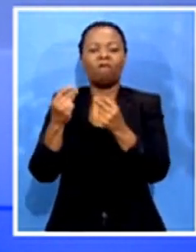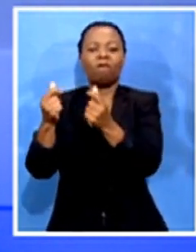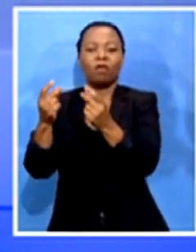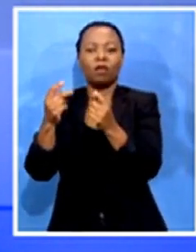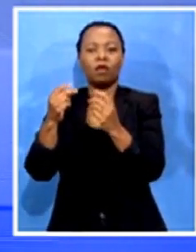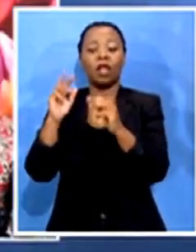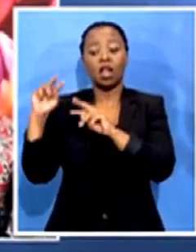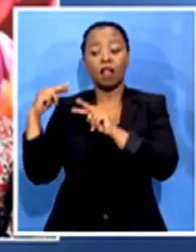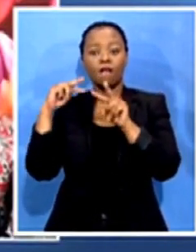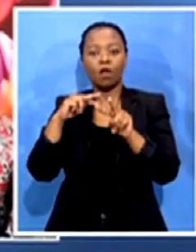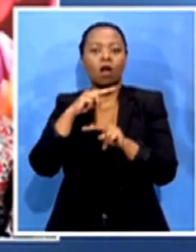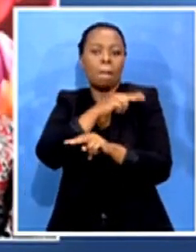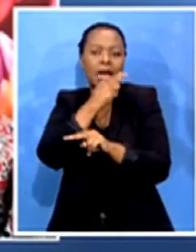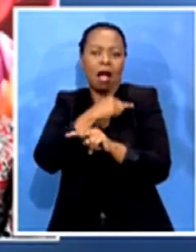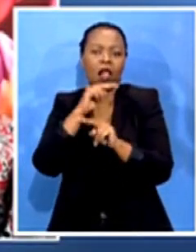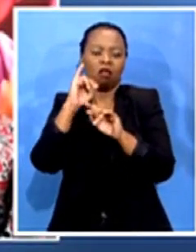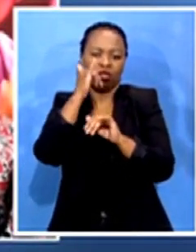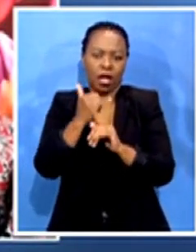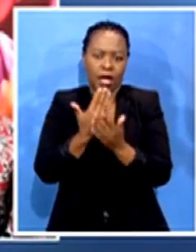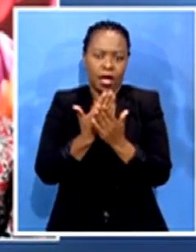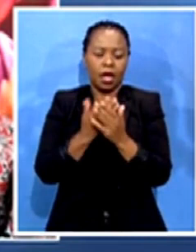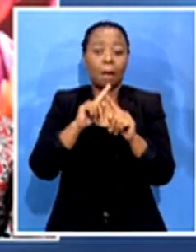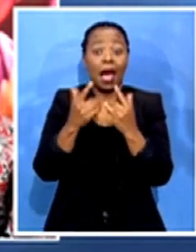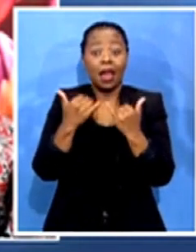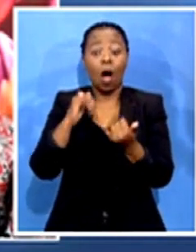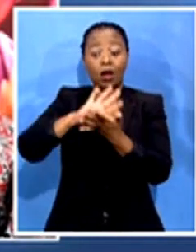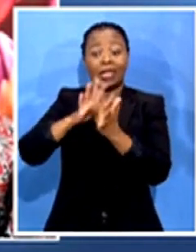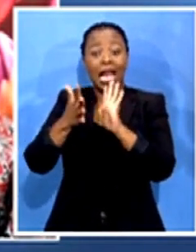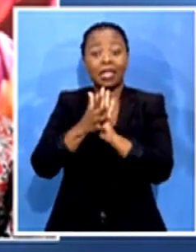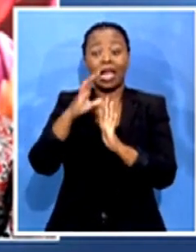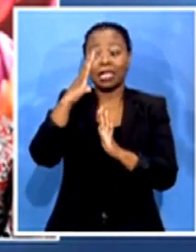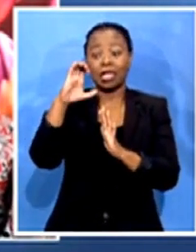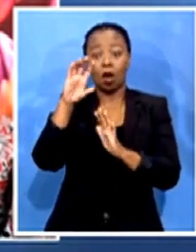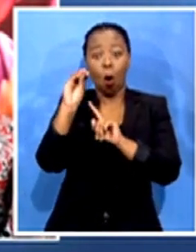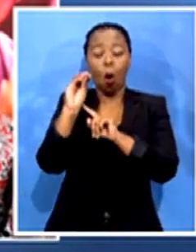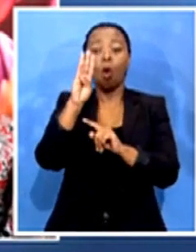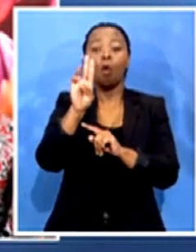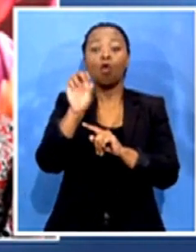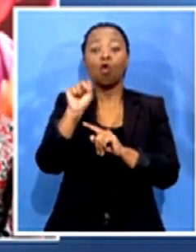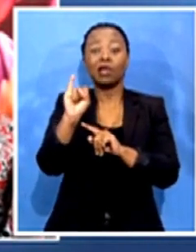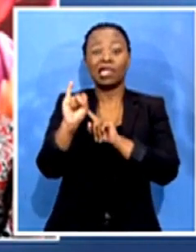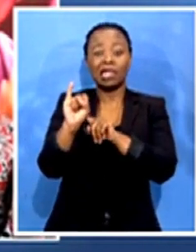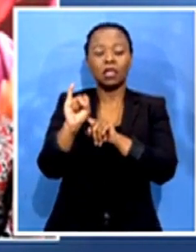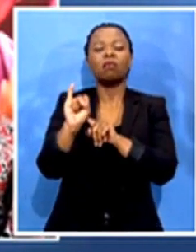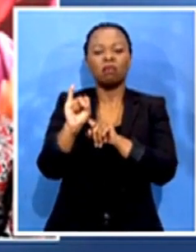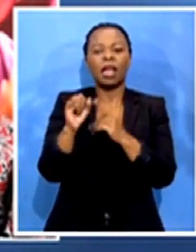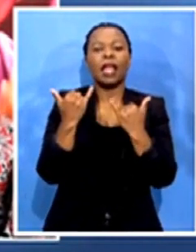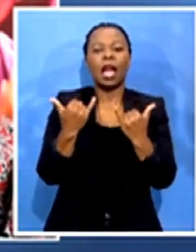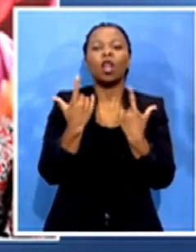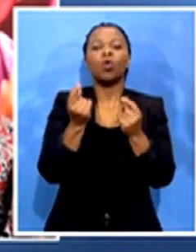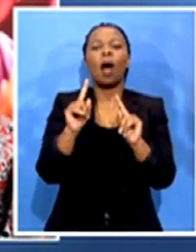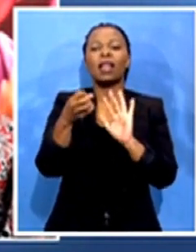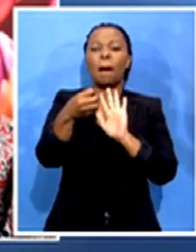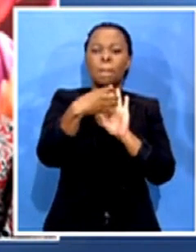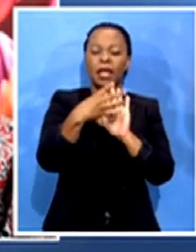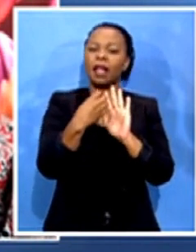CEO Busi Memela, who has been doing a media round robin this morning. A very good morning to you. Thank you so much